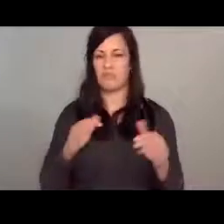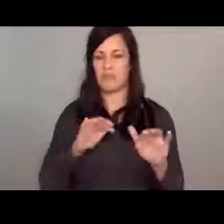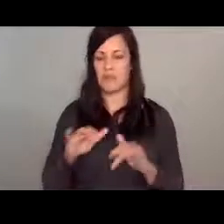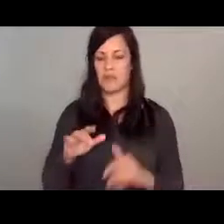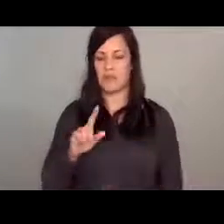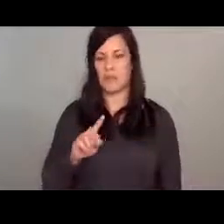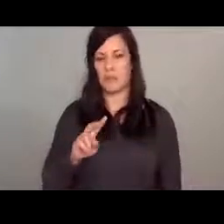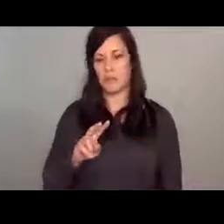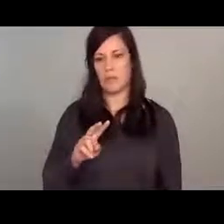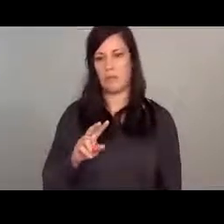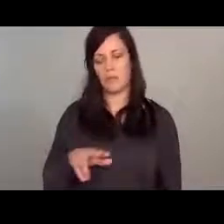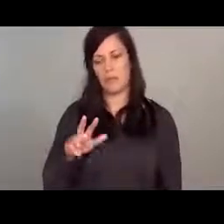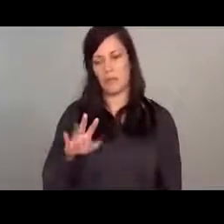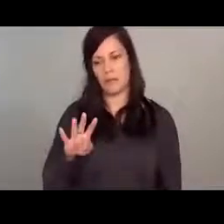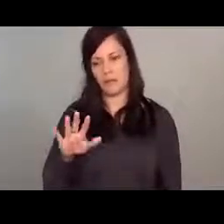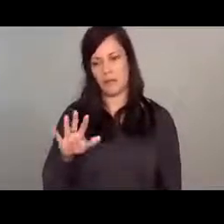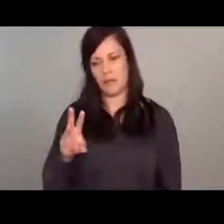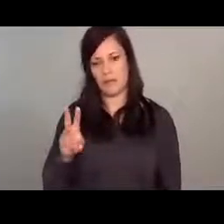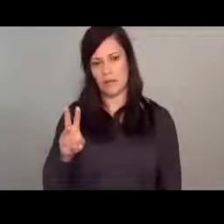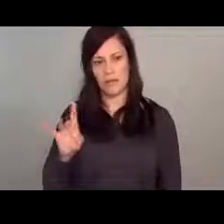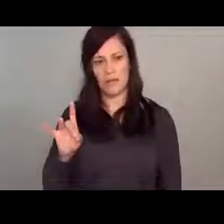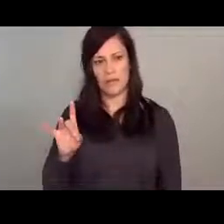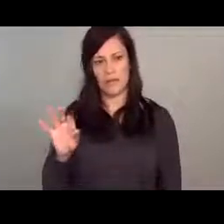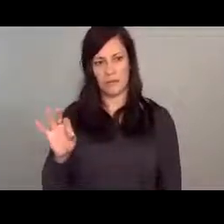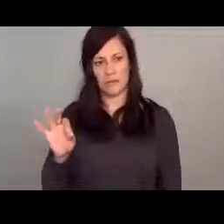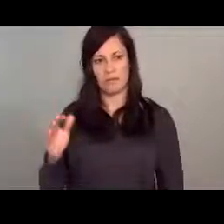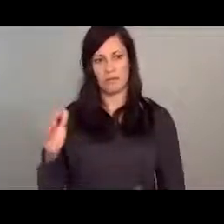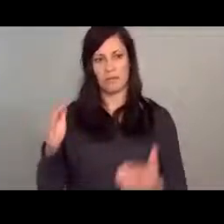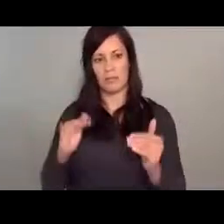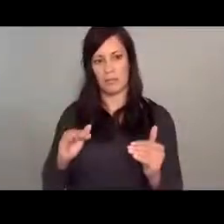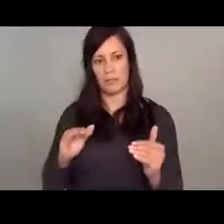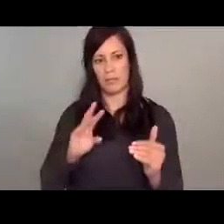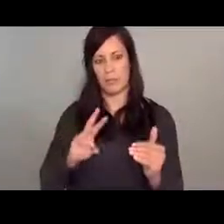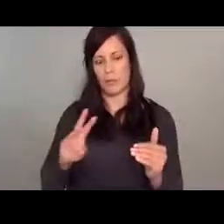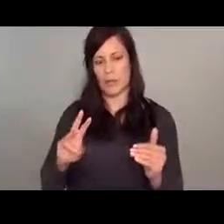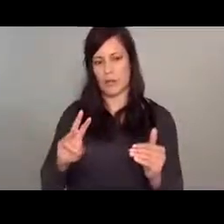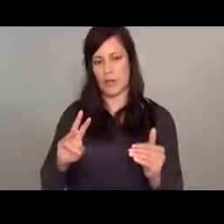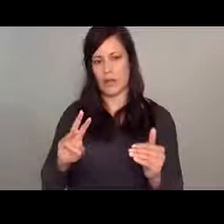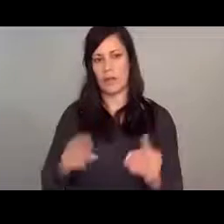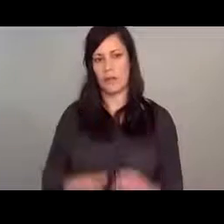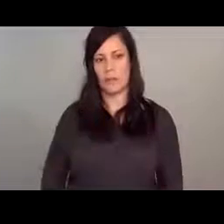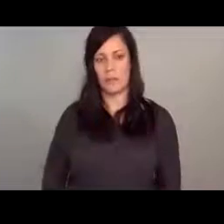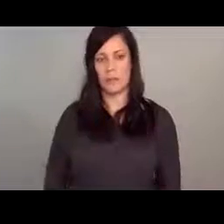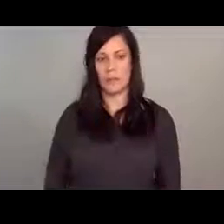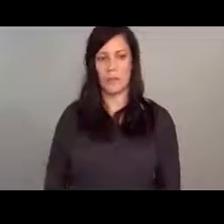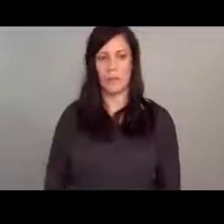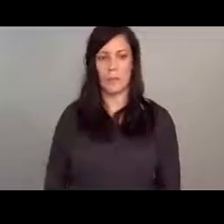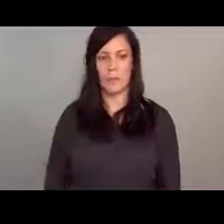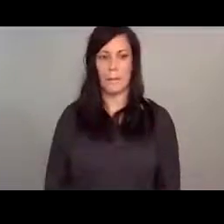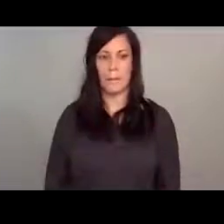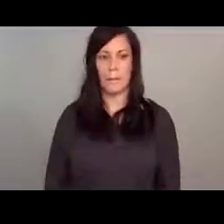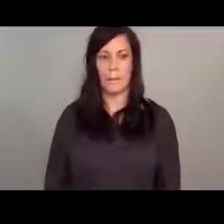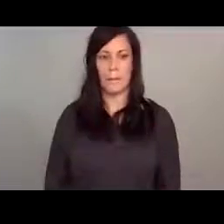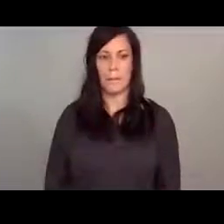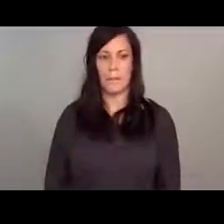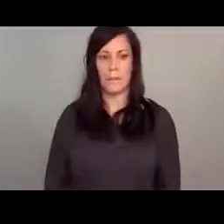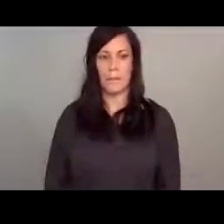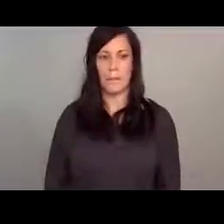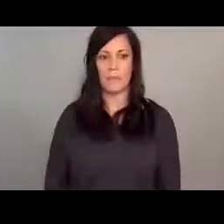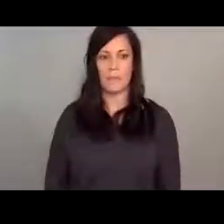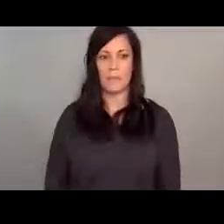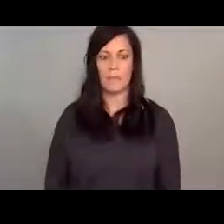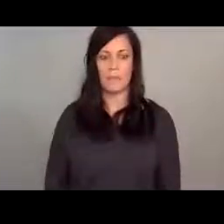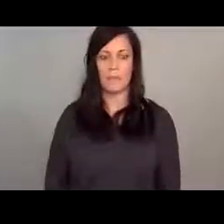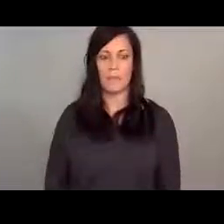do 9 digits. And your website. Let's see, DanceWorks